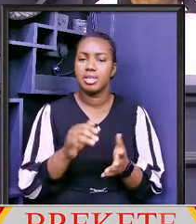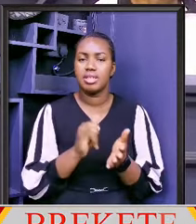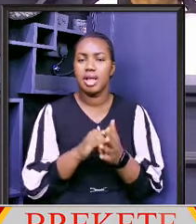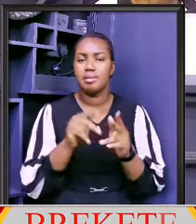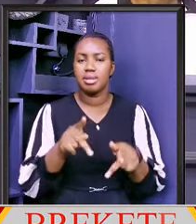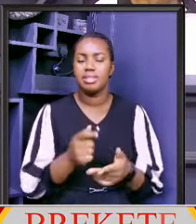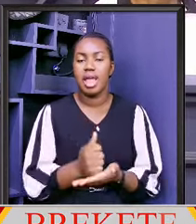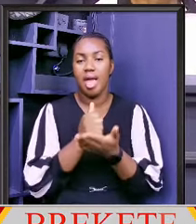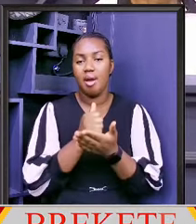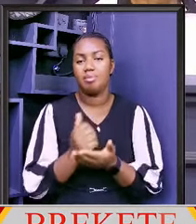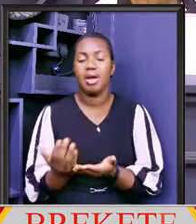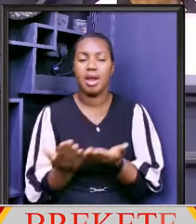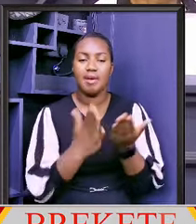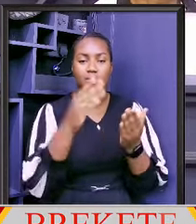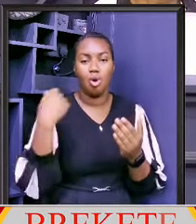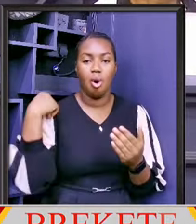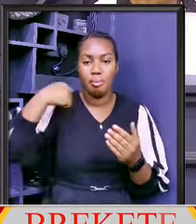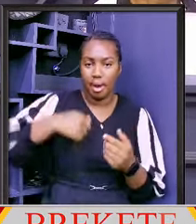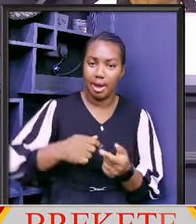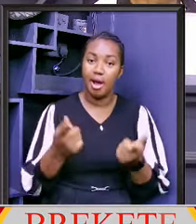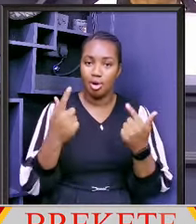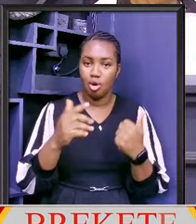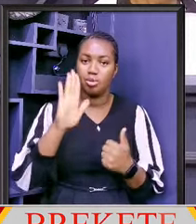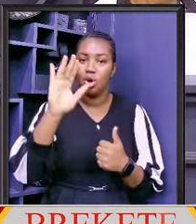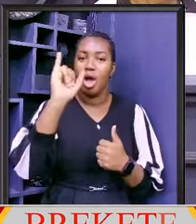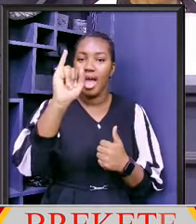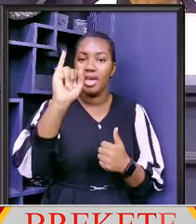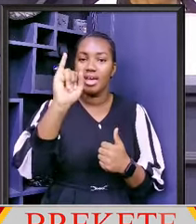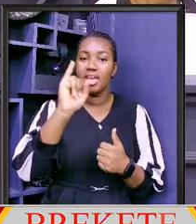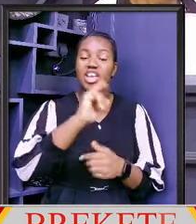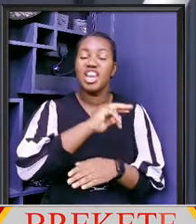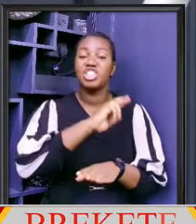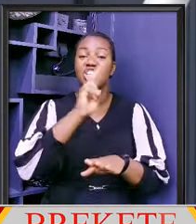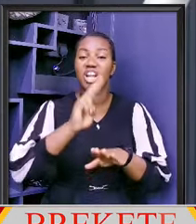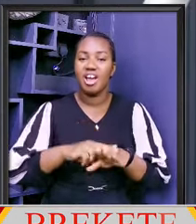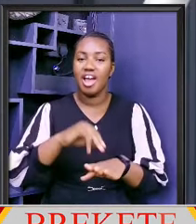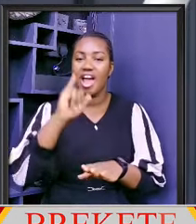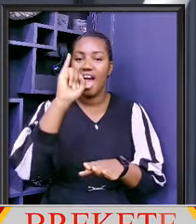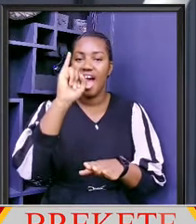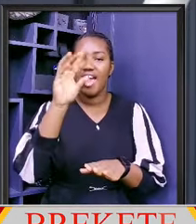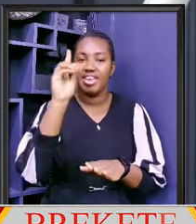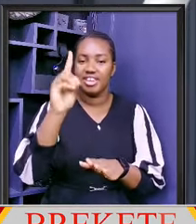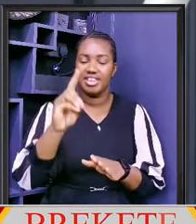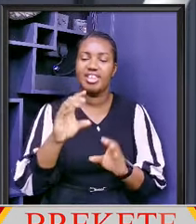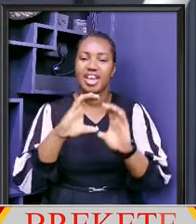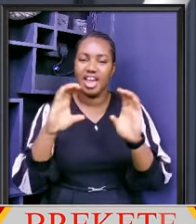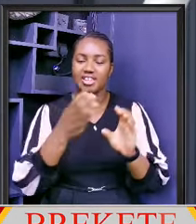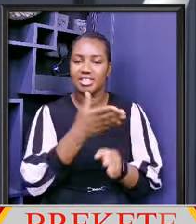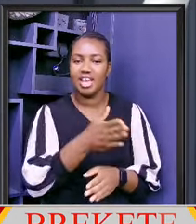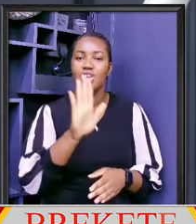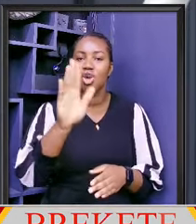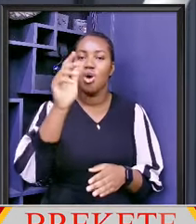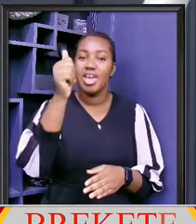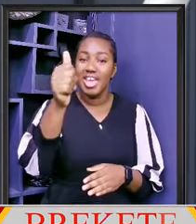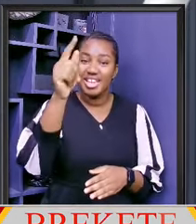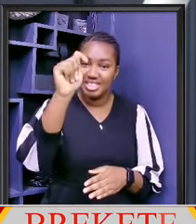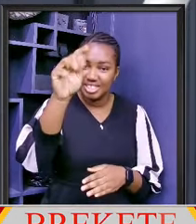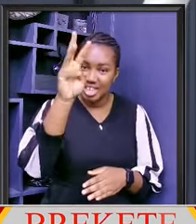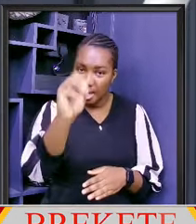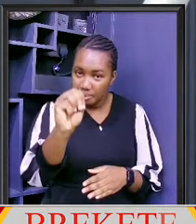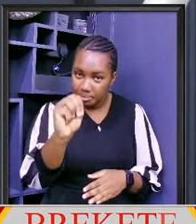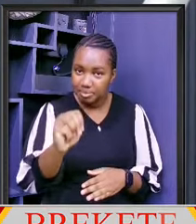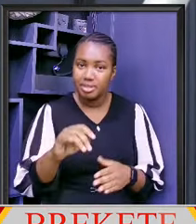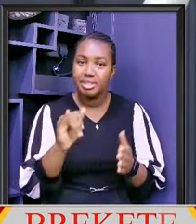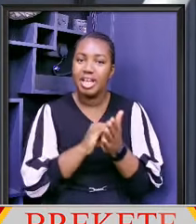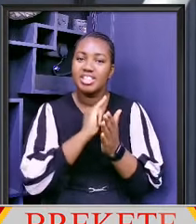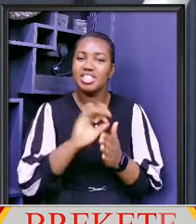bag, come. Your national identity card, they here. Your ATM. Your ATM